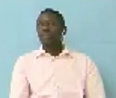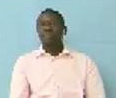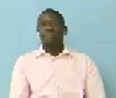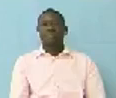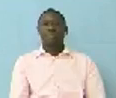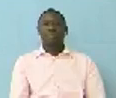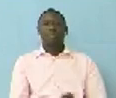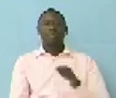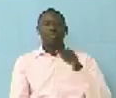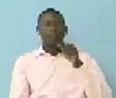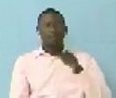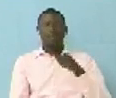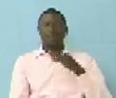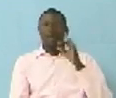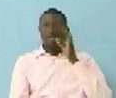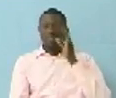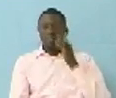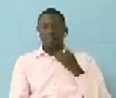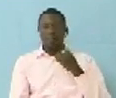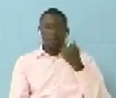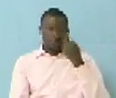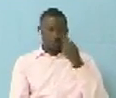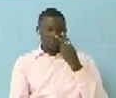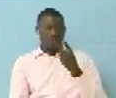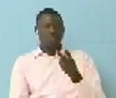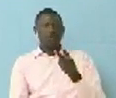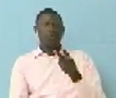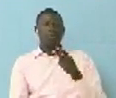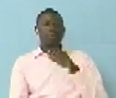this is the answer I was looking for.